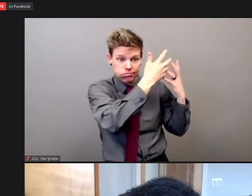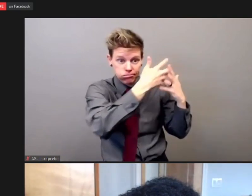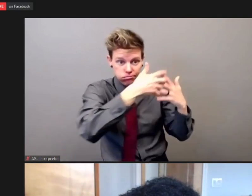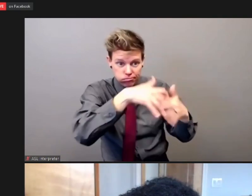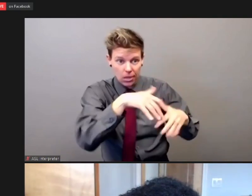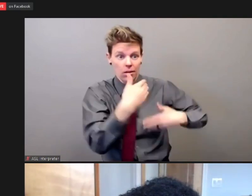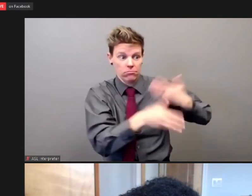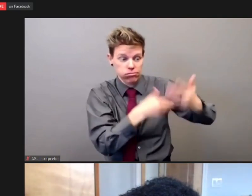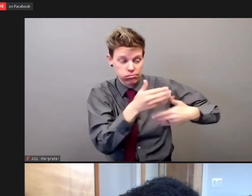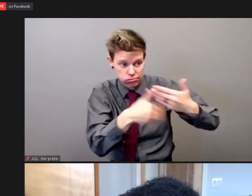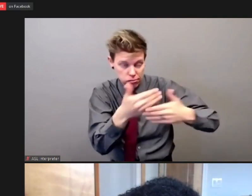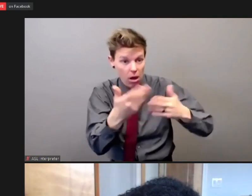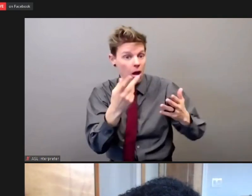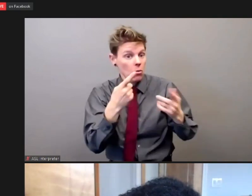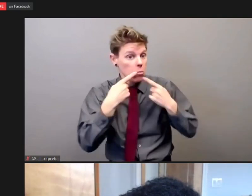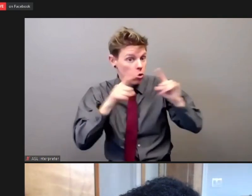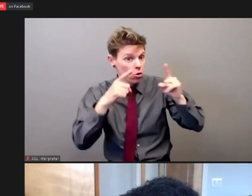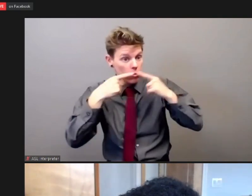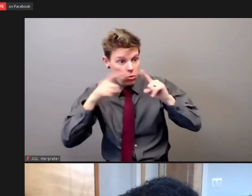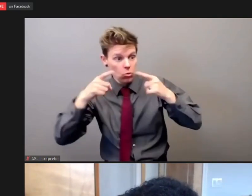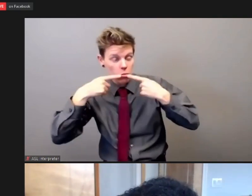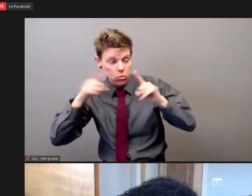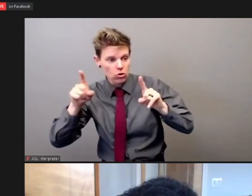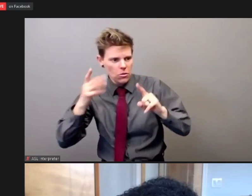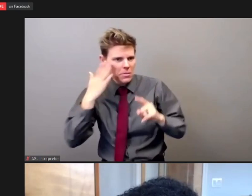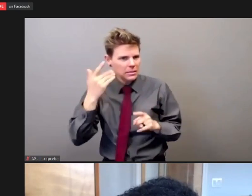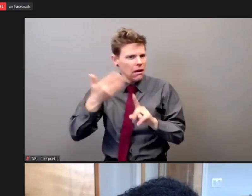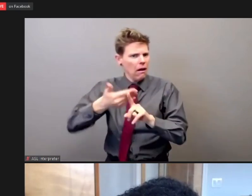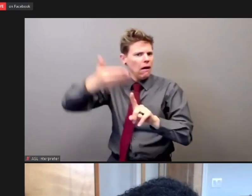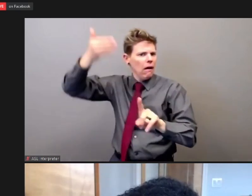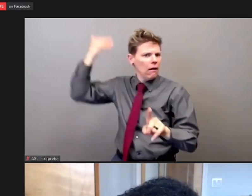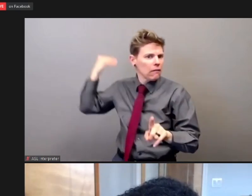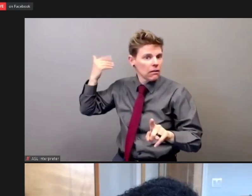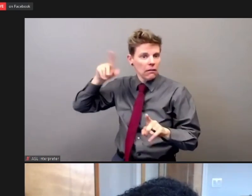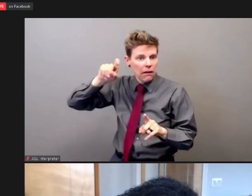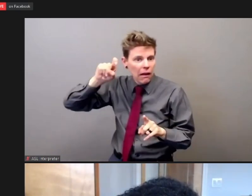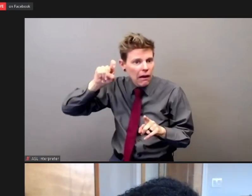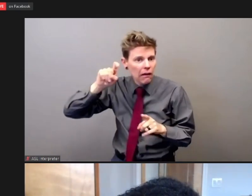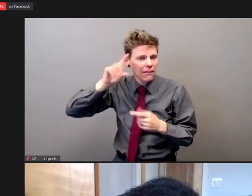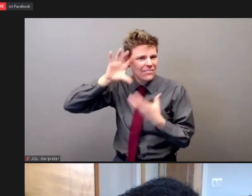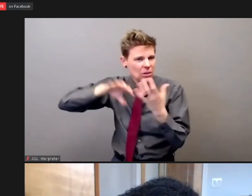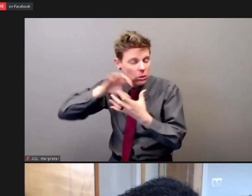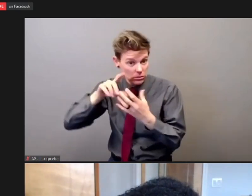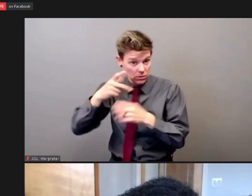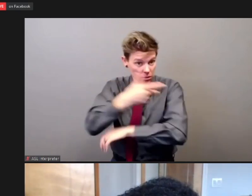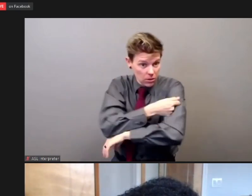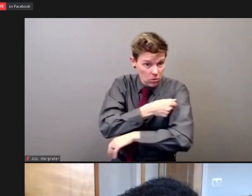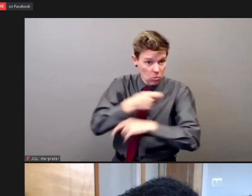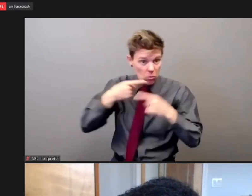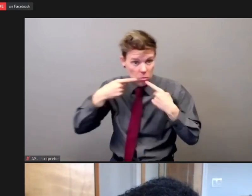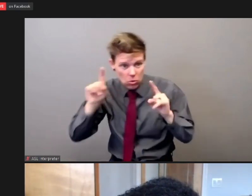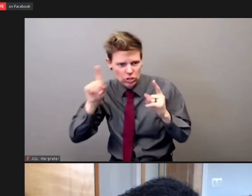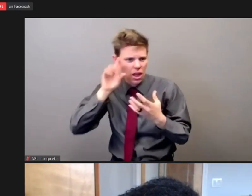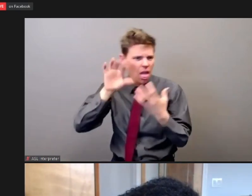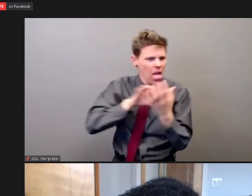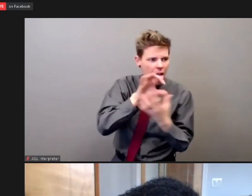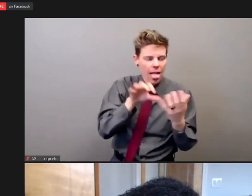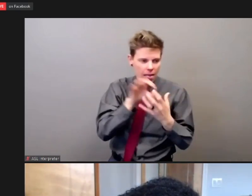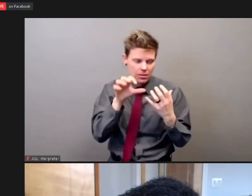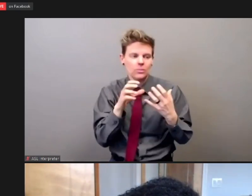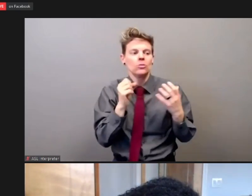misinformation. We heard that misinformation, including that educators have a 30% positivity rate as